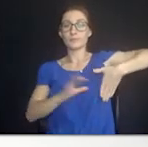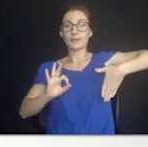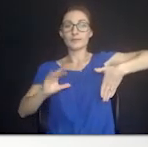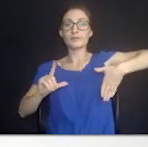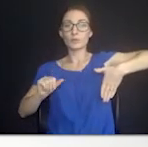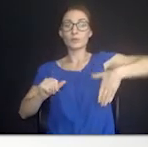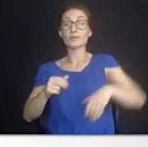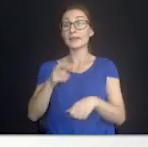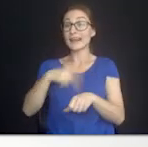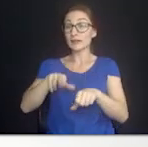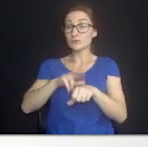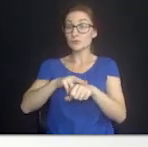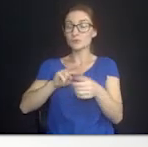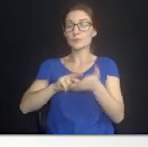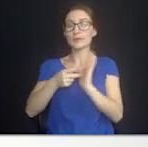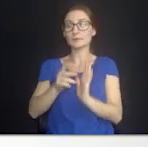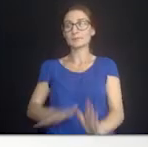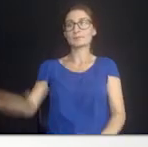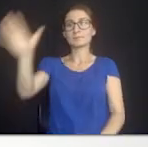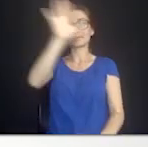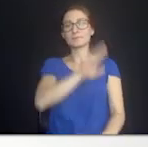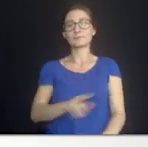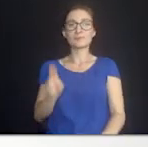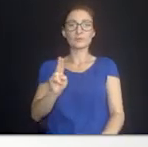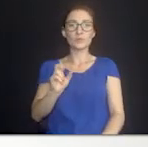then the national, of course, is the nation.